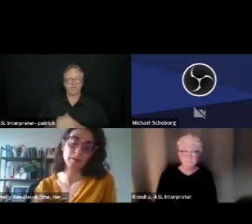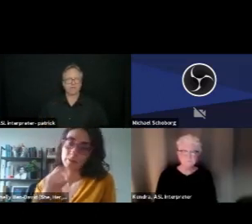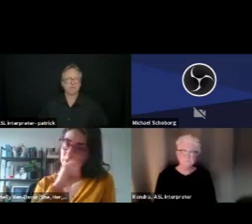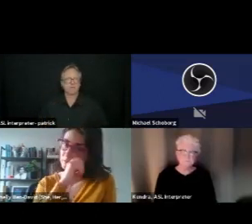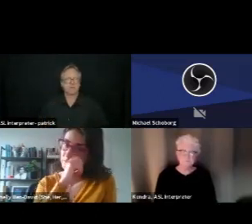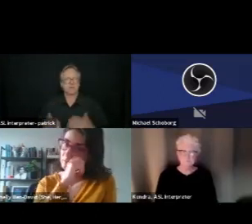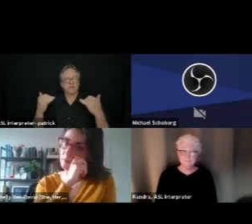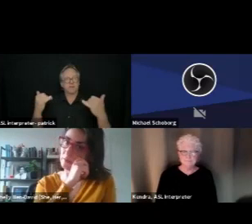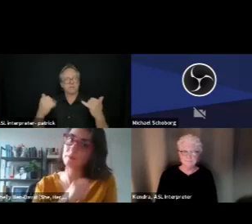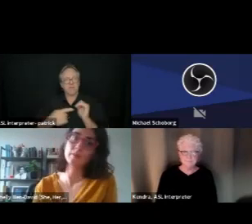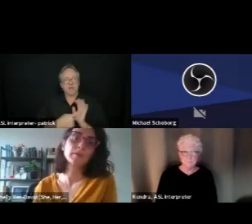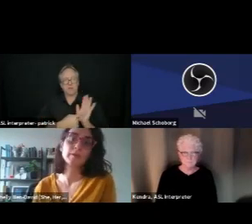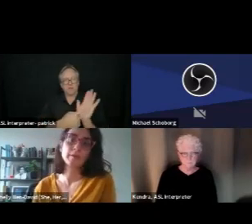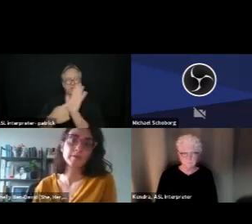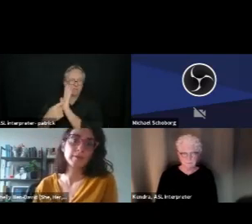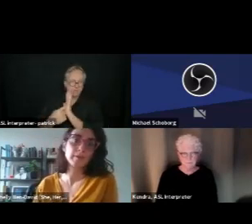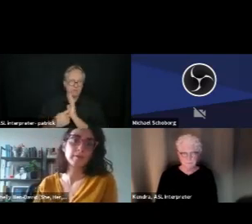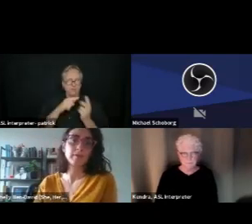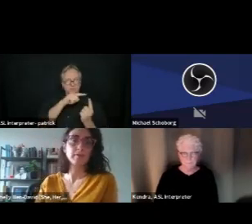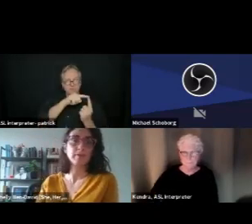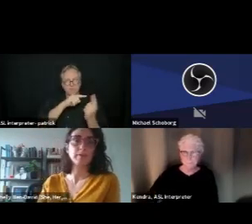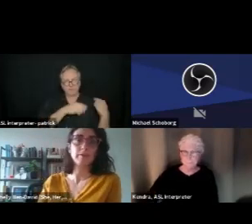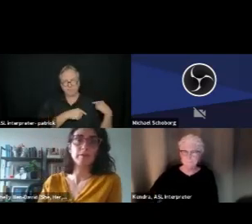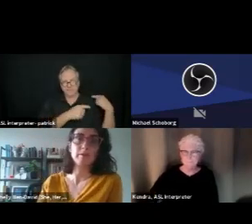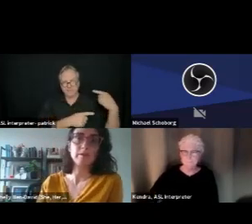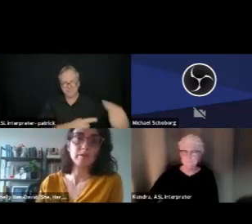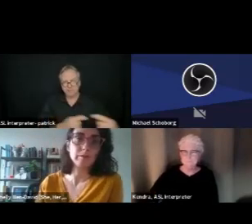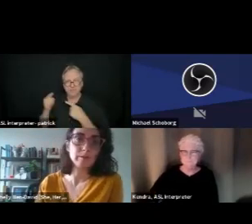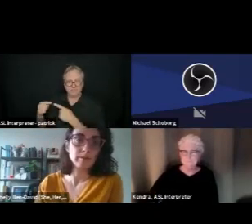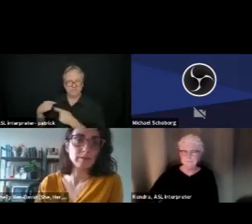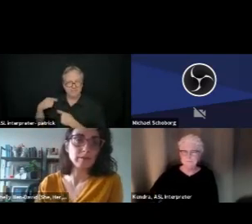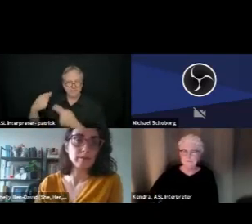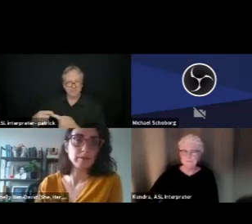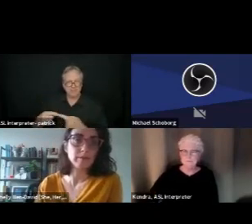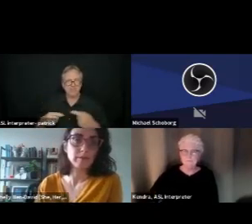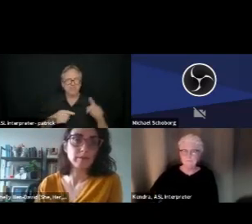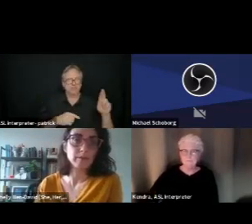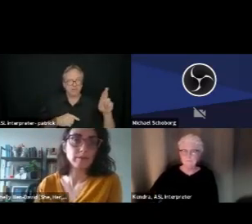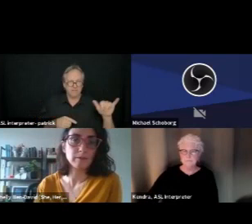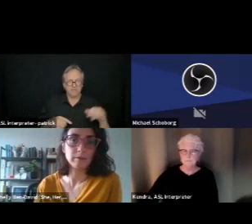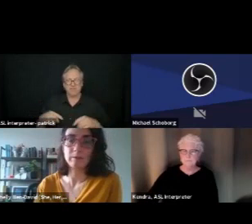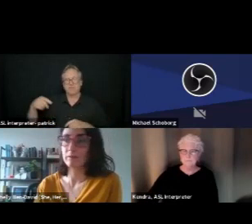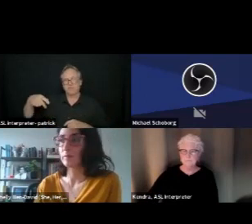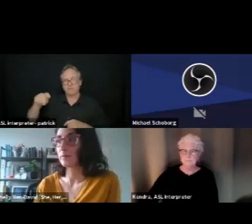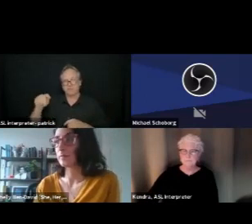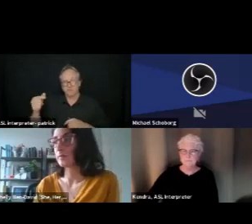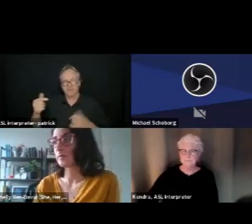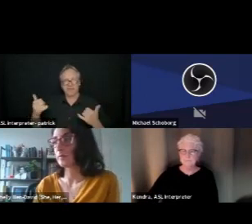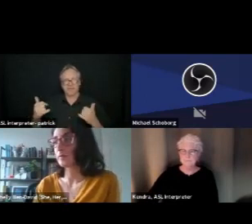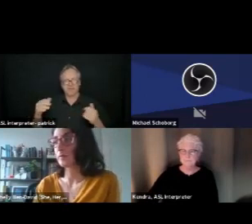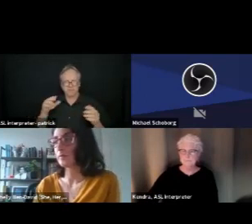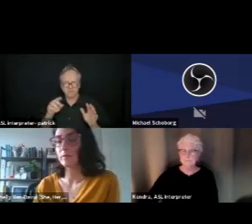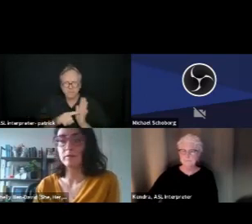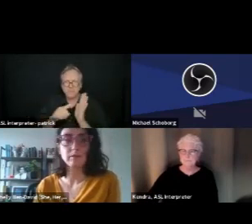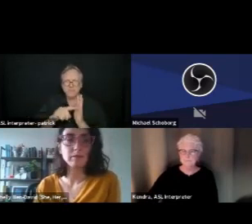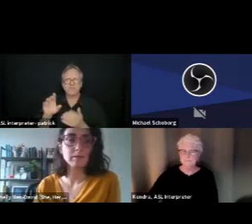So now that I've showed you the kind of different histories, I'll move on to one of the final parts of this presentation, which will be to discuss some findings,